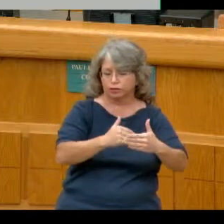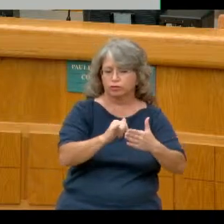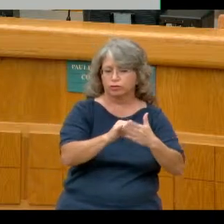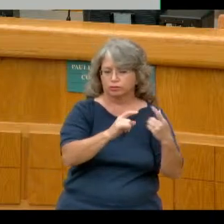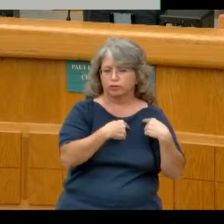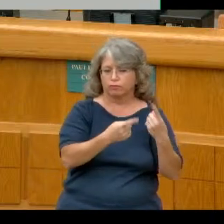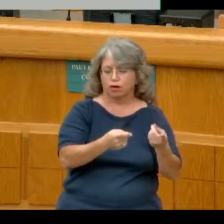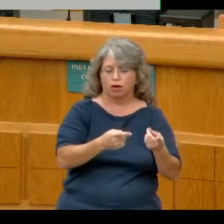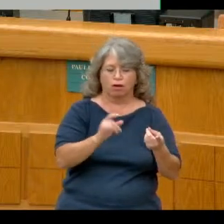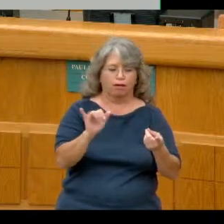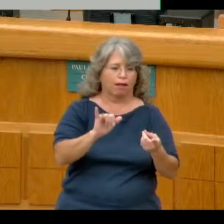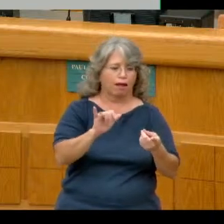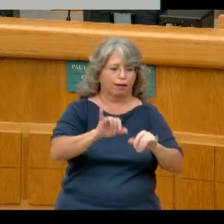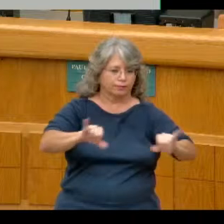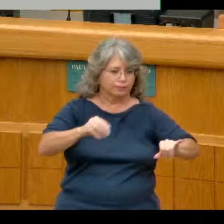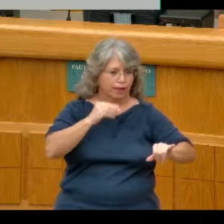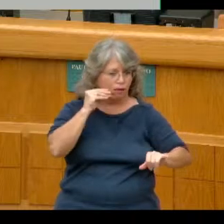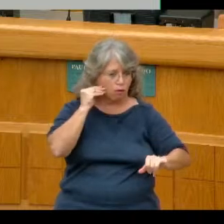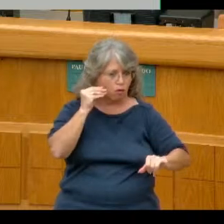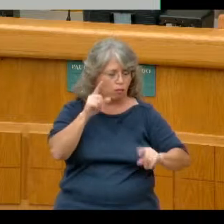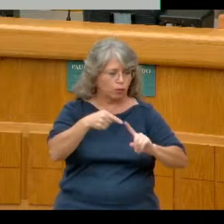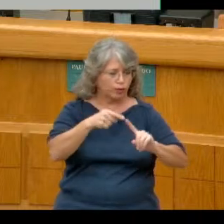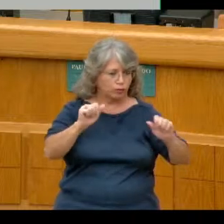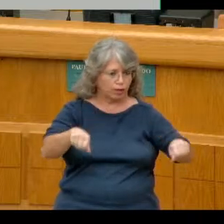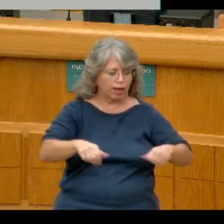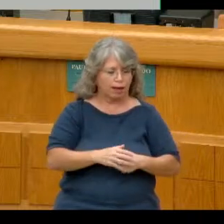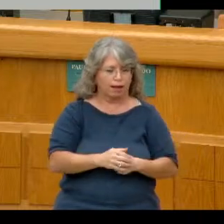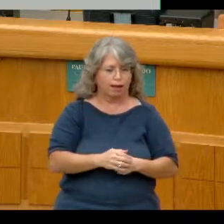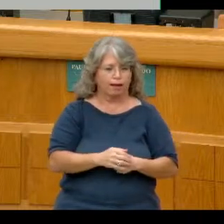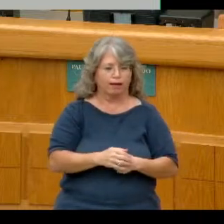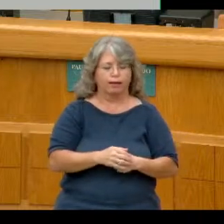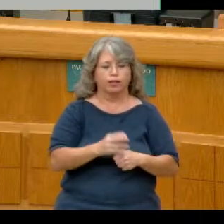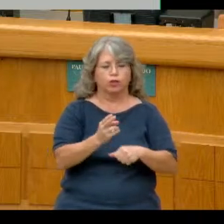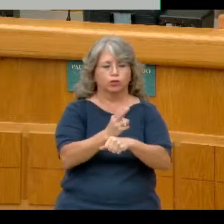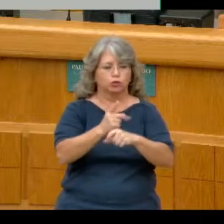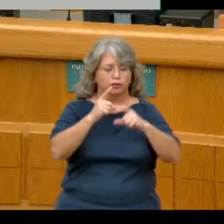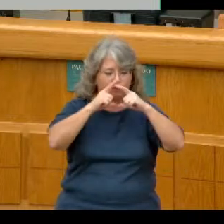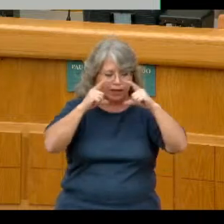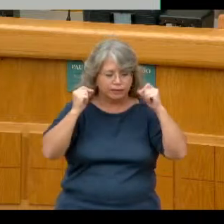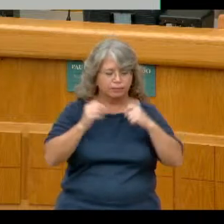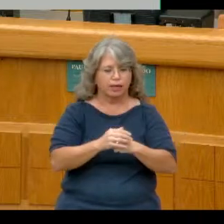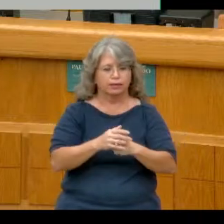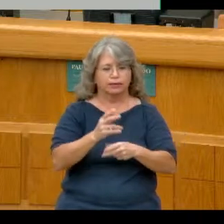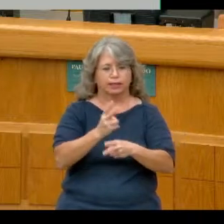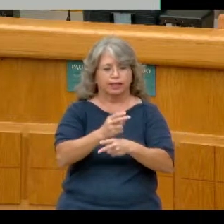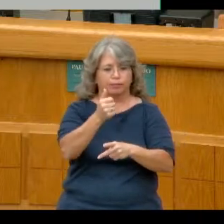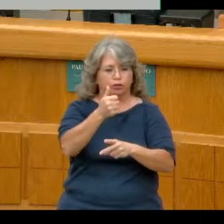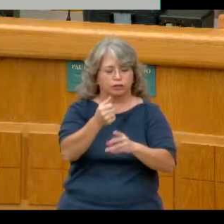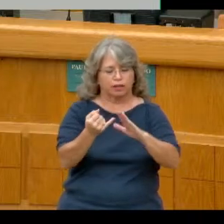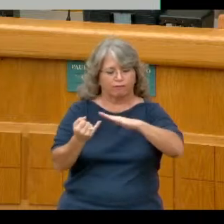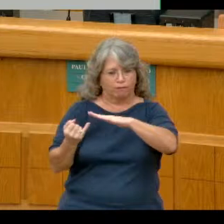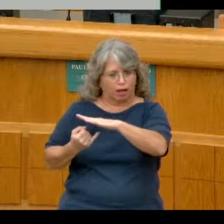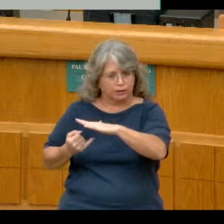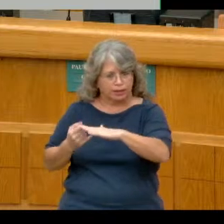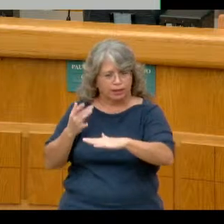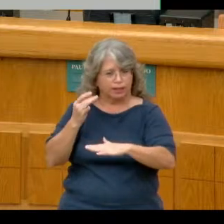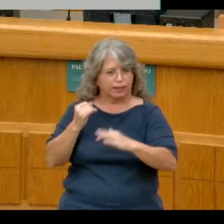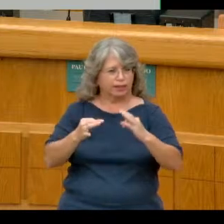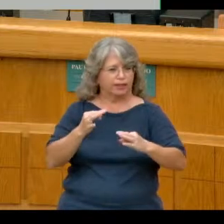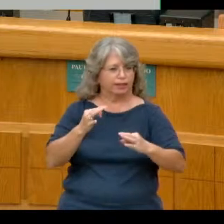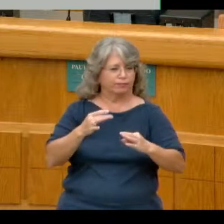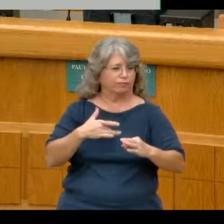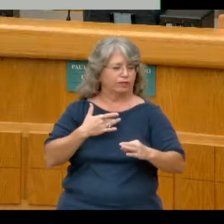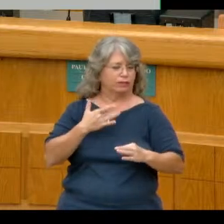do your social distancing. Self-isolate when you're symptomatic or exposed to other people that tested positive for COVID-19.